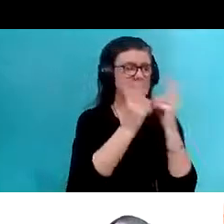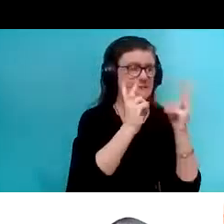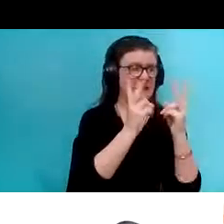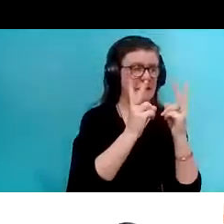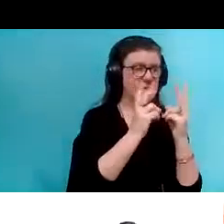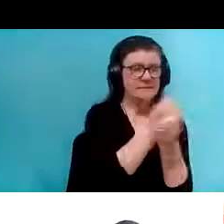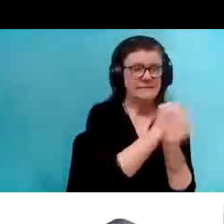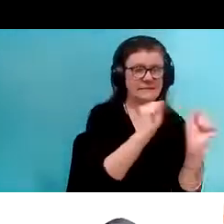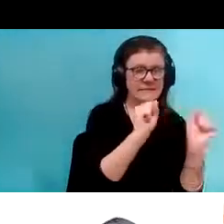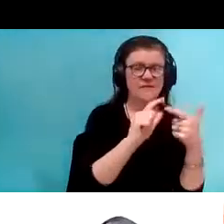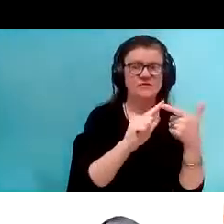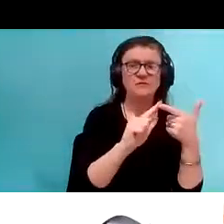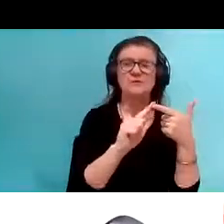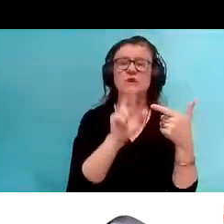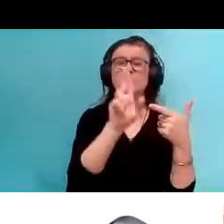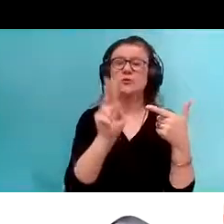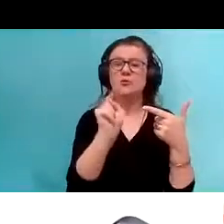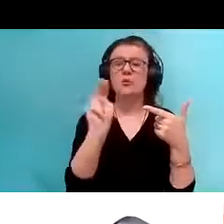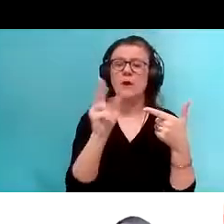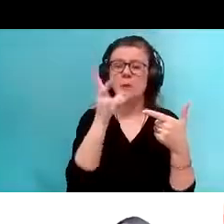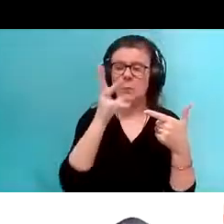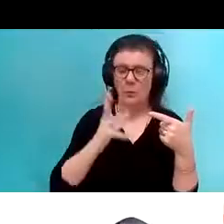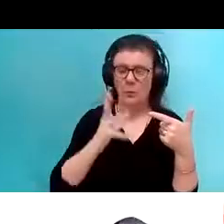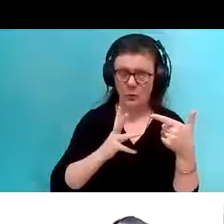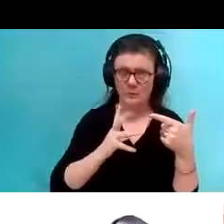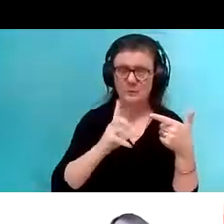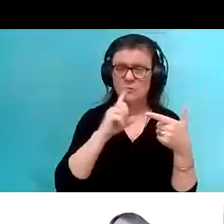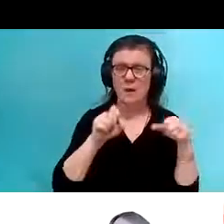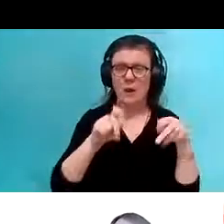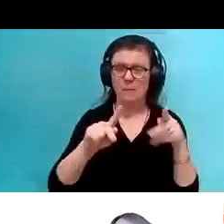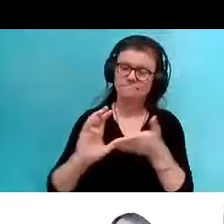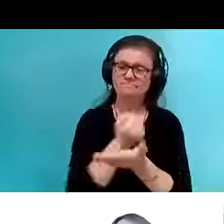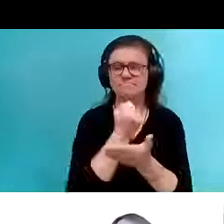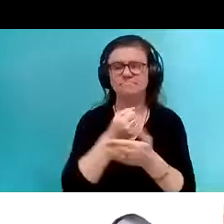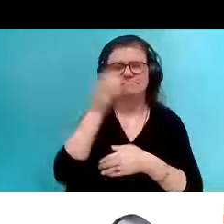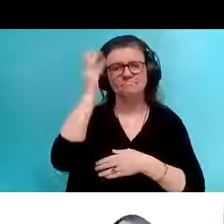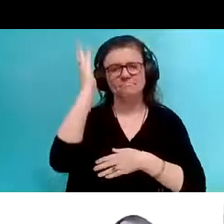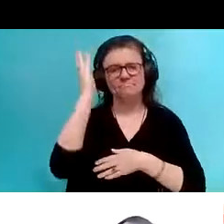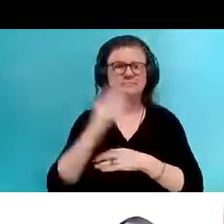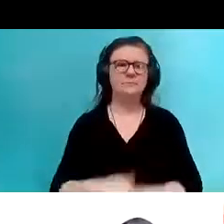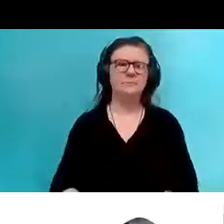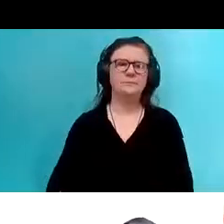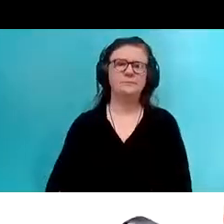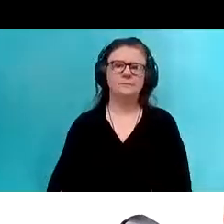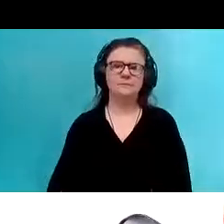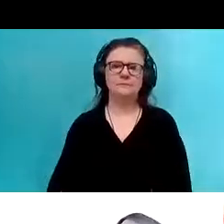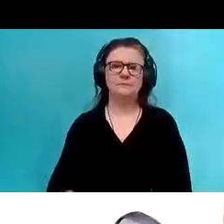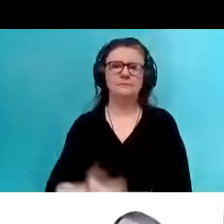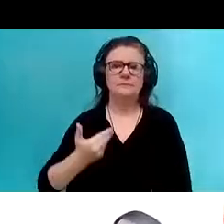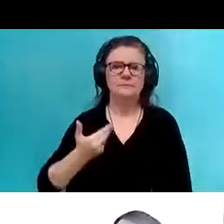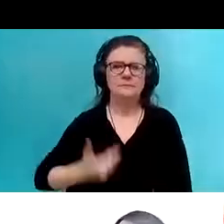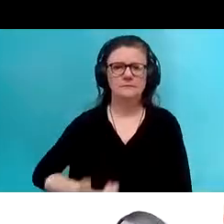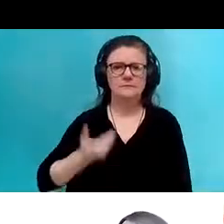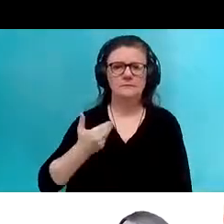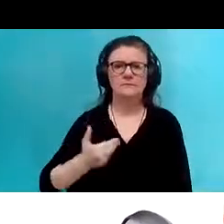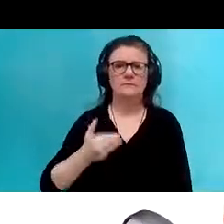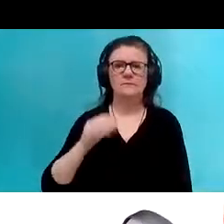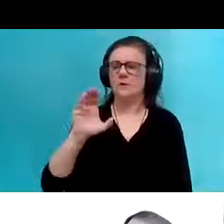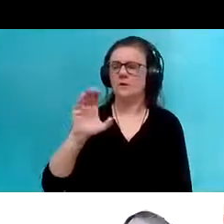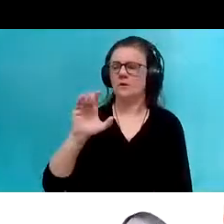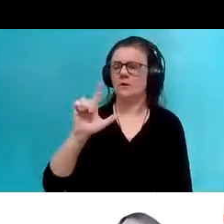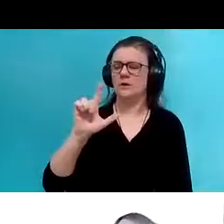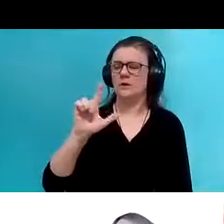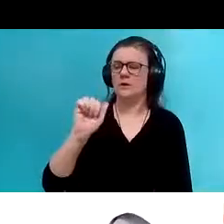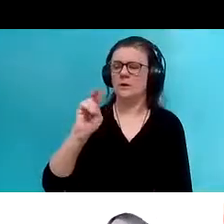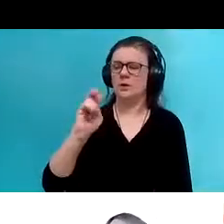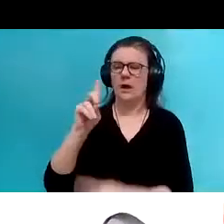the opportunity to present alongside you today. I'm the Director of Data Use at